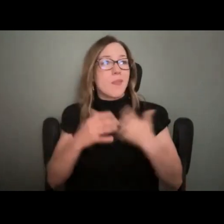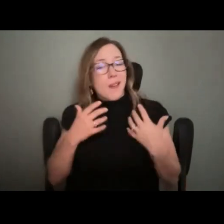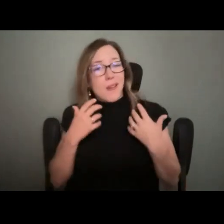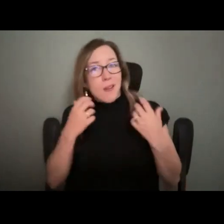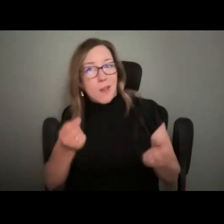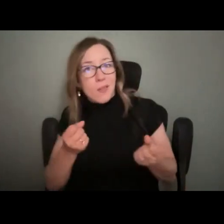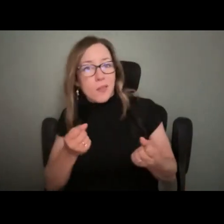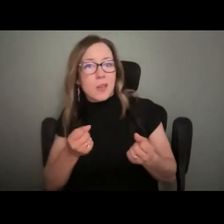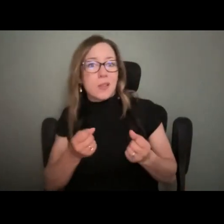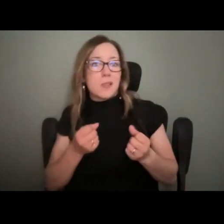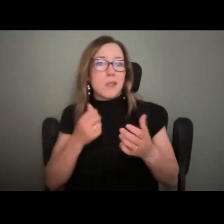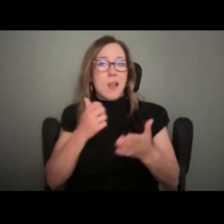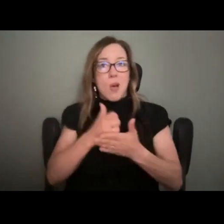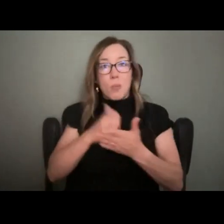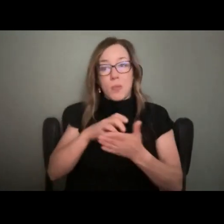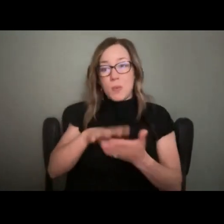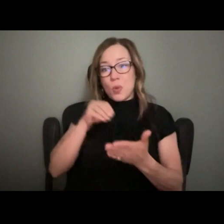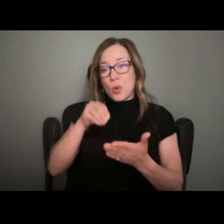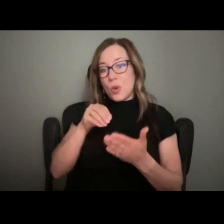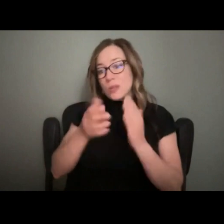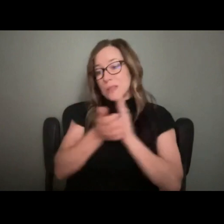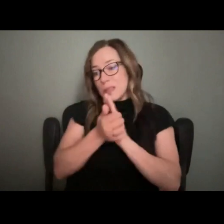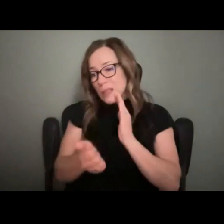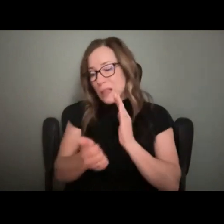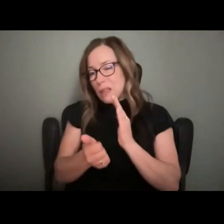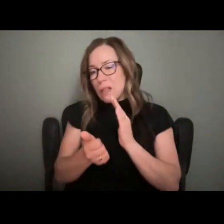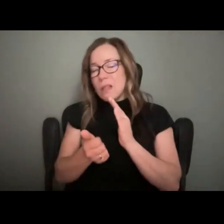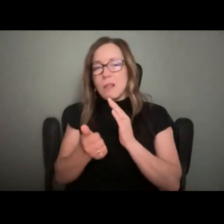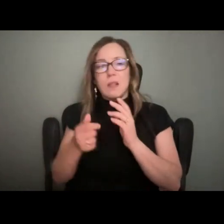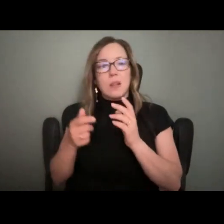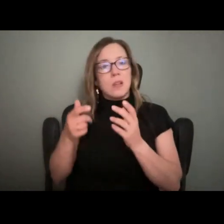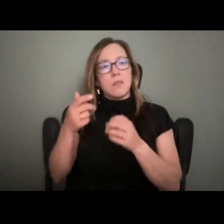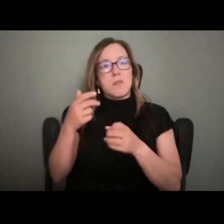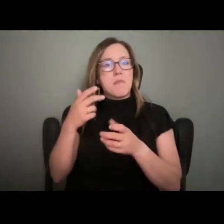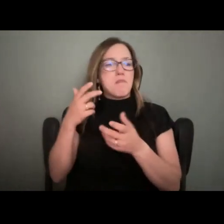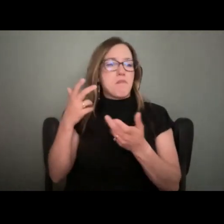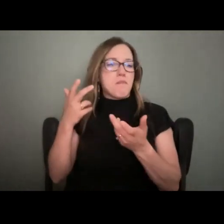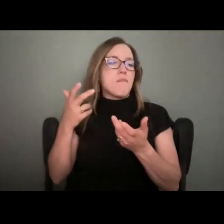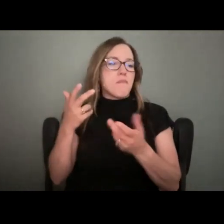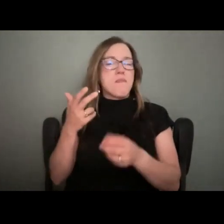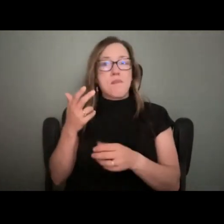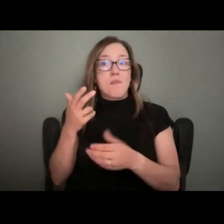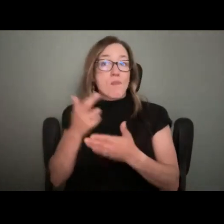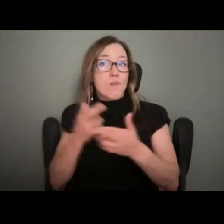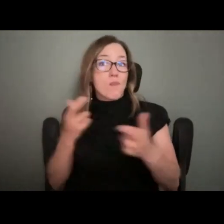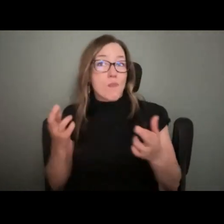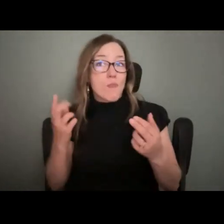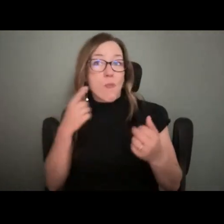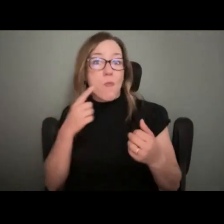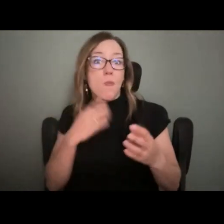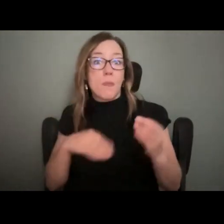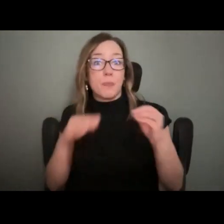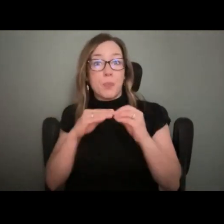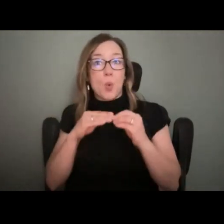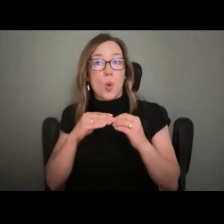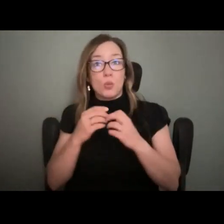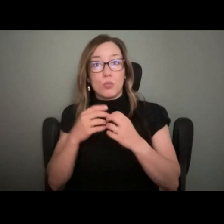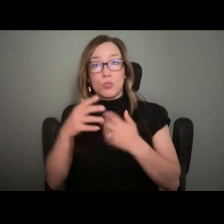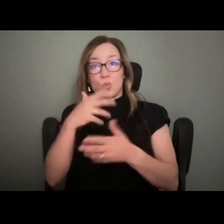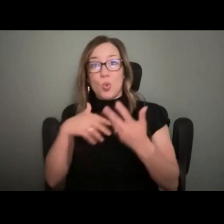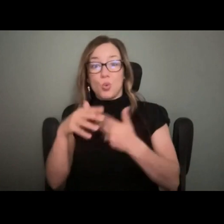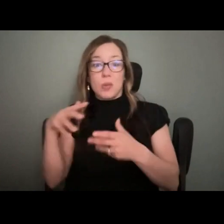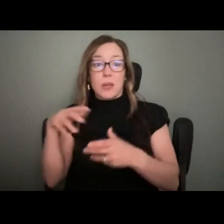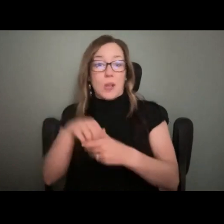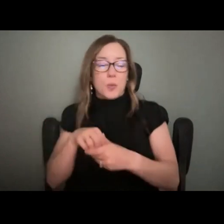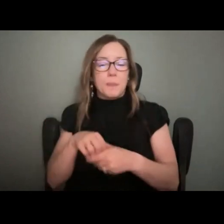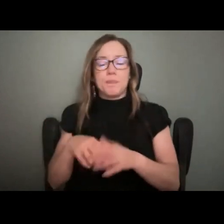learn skills, and tap into resources that then allow for more social engagement for them. For